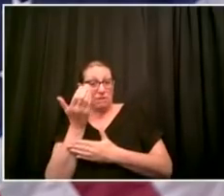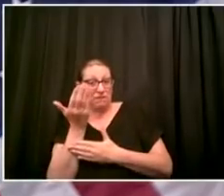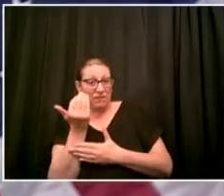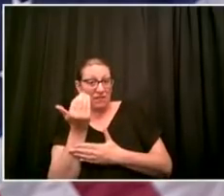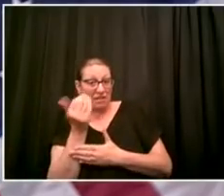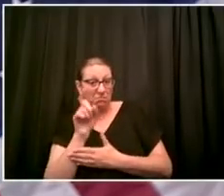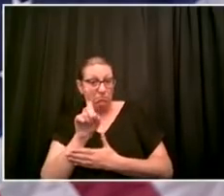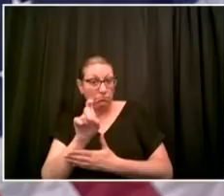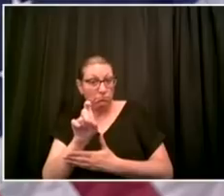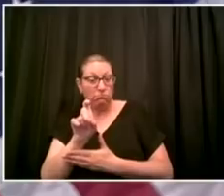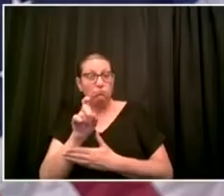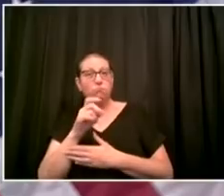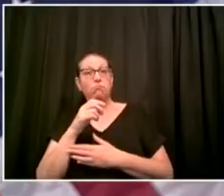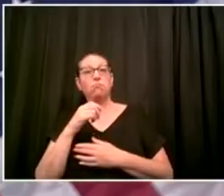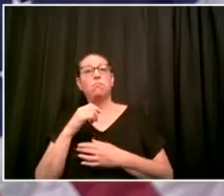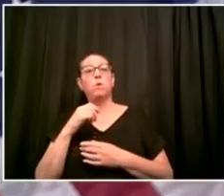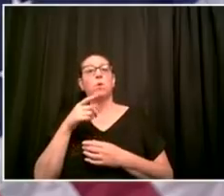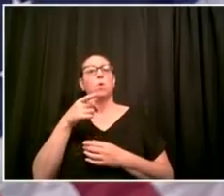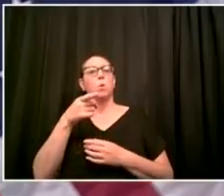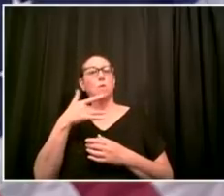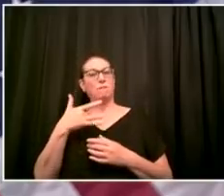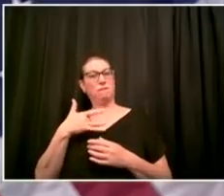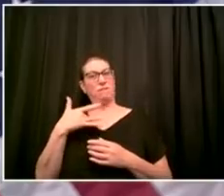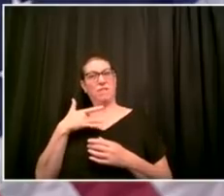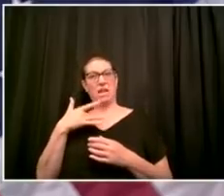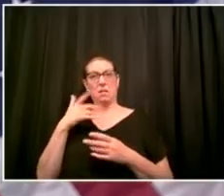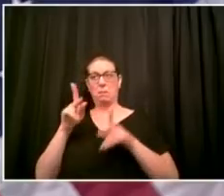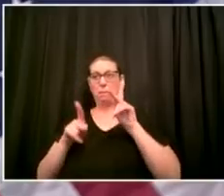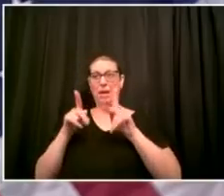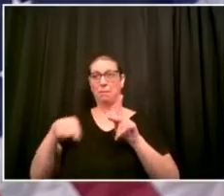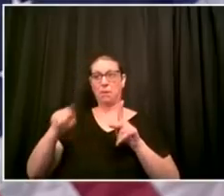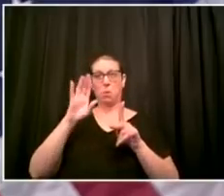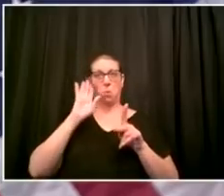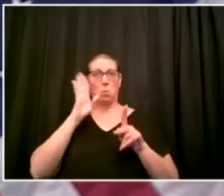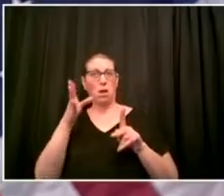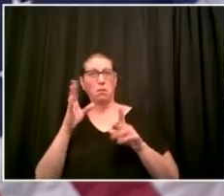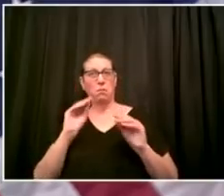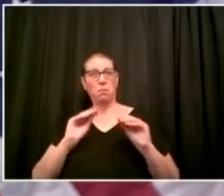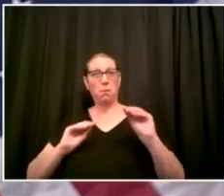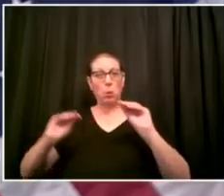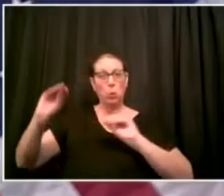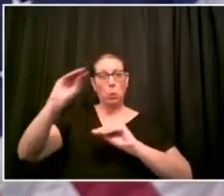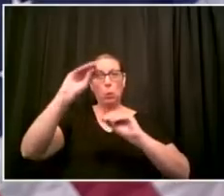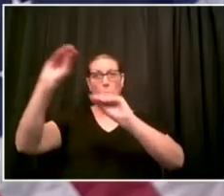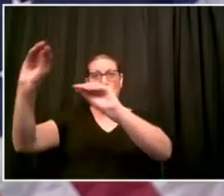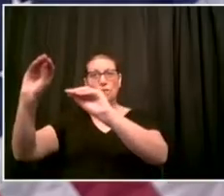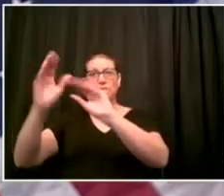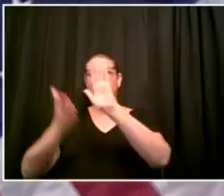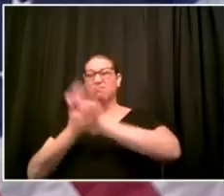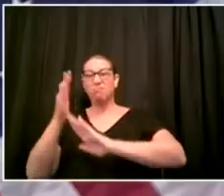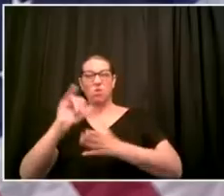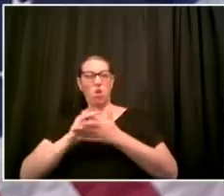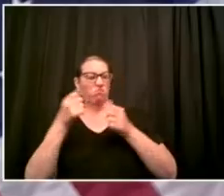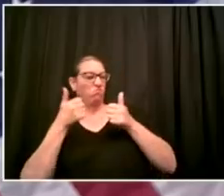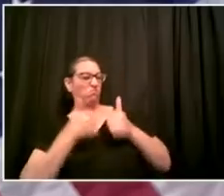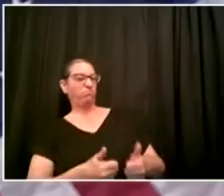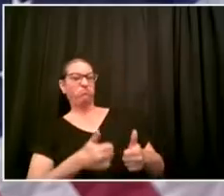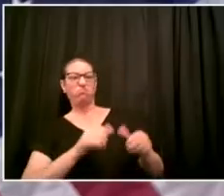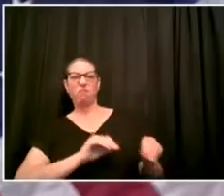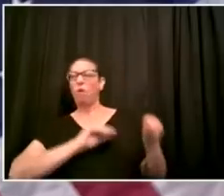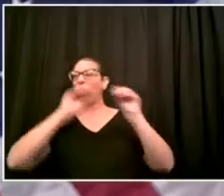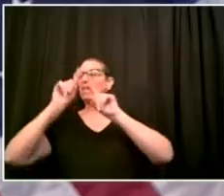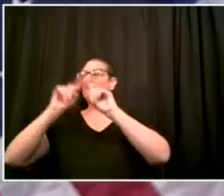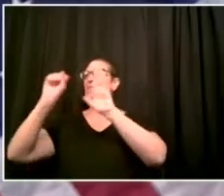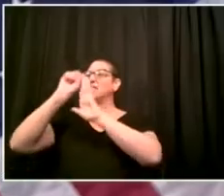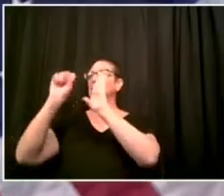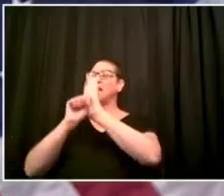New York City as a result of the concentration of the virus? There have been some reports that people want to get out and get to the suburbs